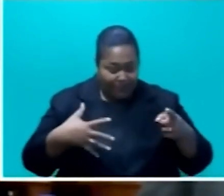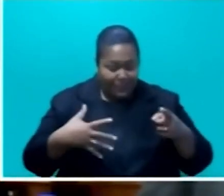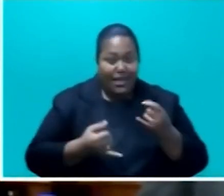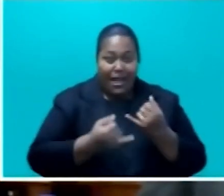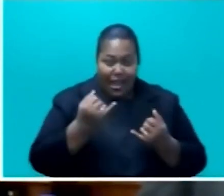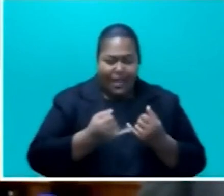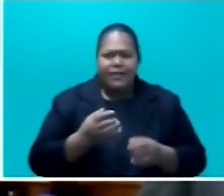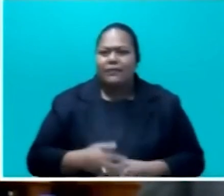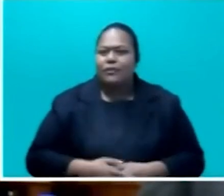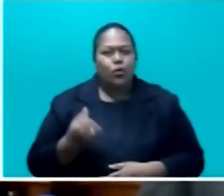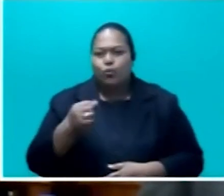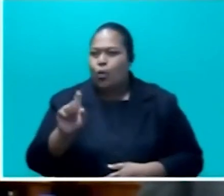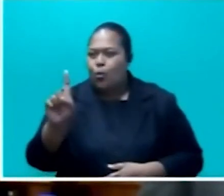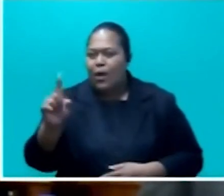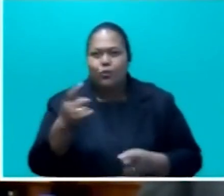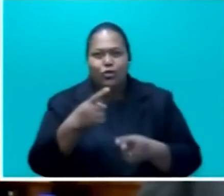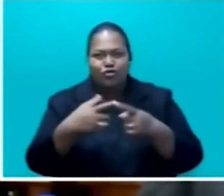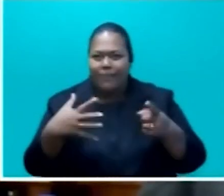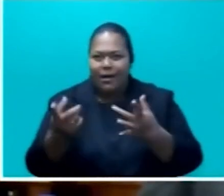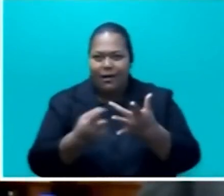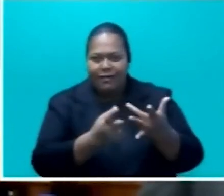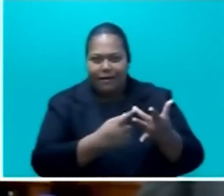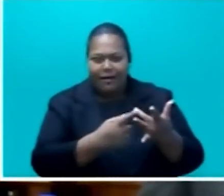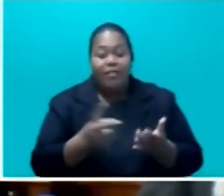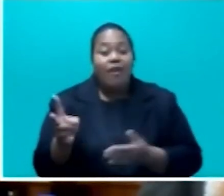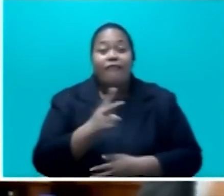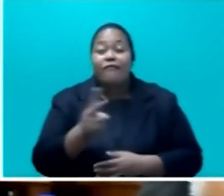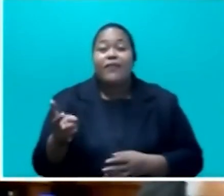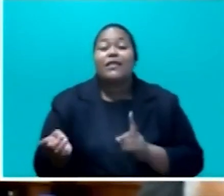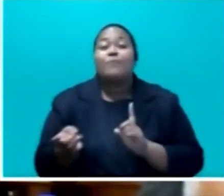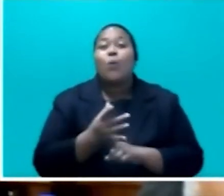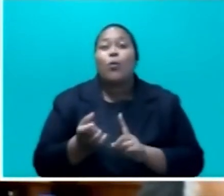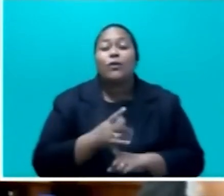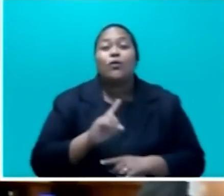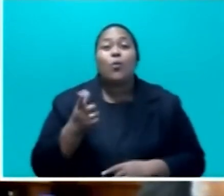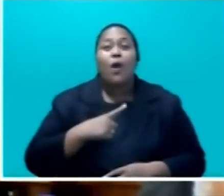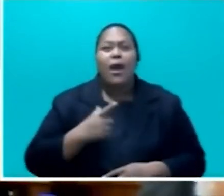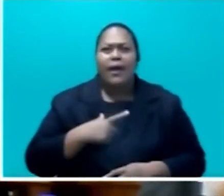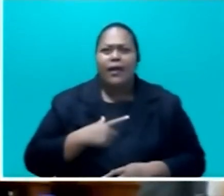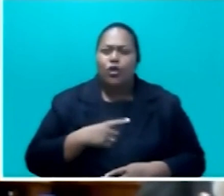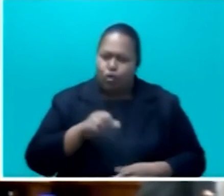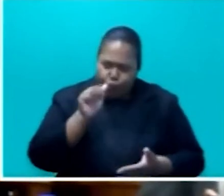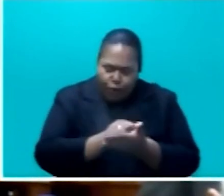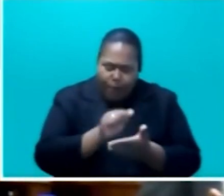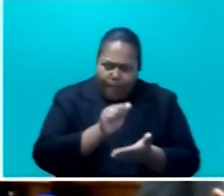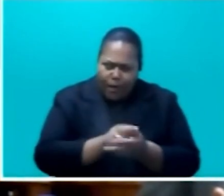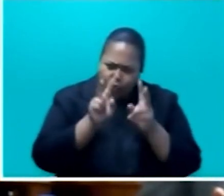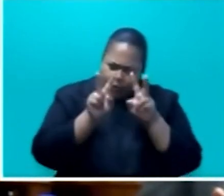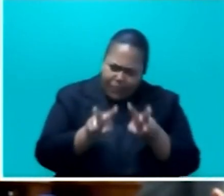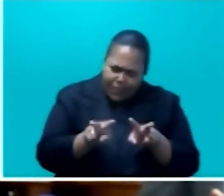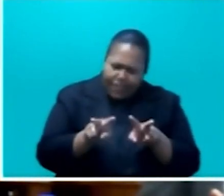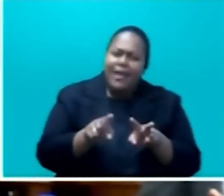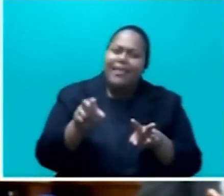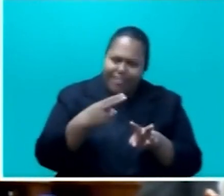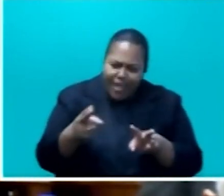advocating for their rights. Additionally, the Bible also highlights the importance of being open to criticism and